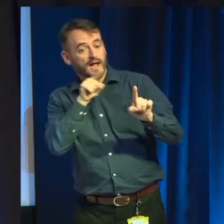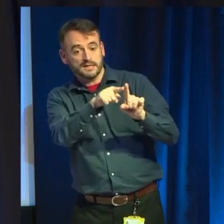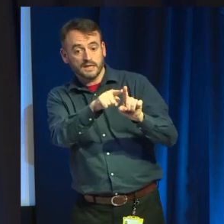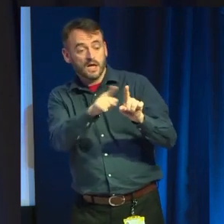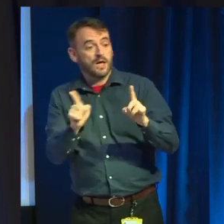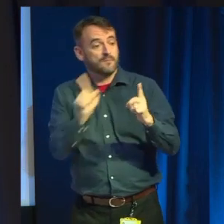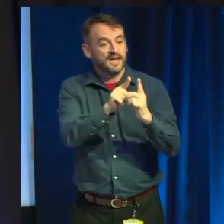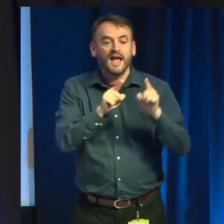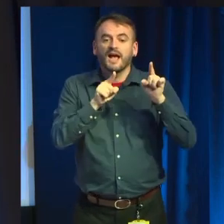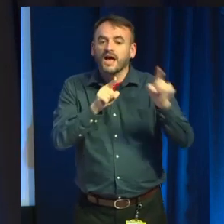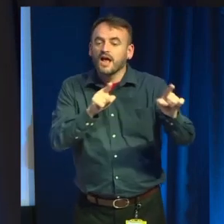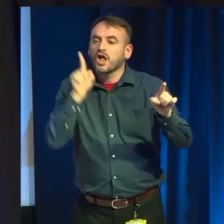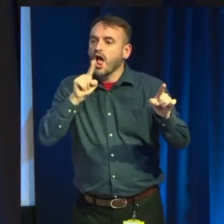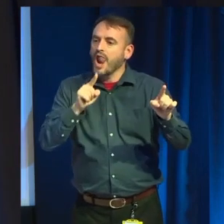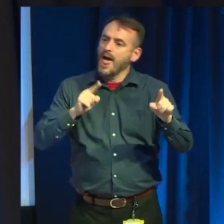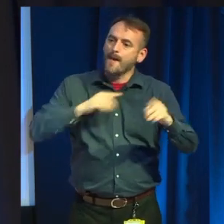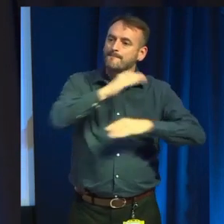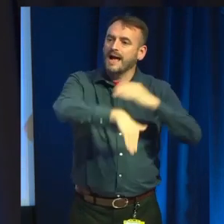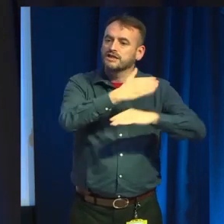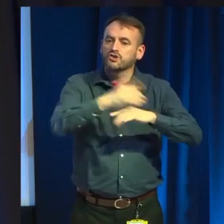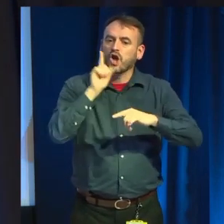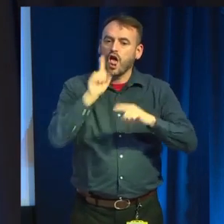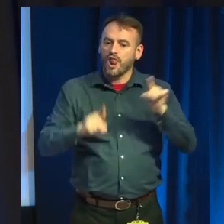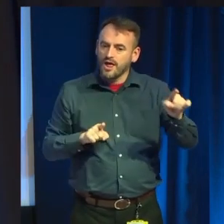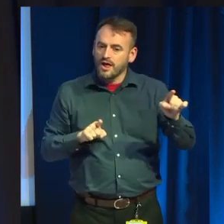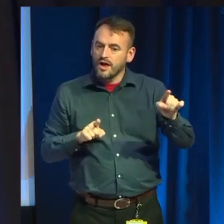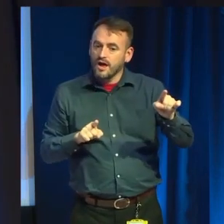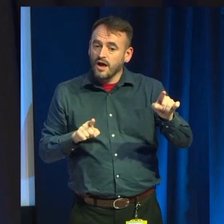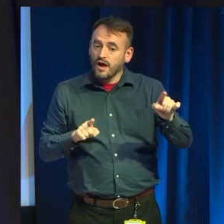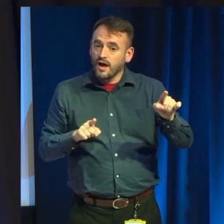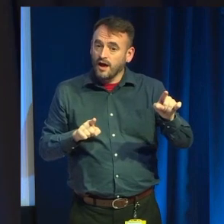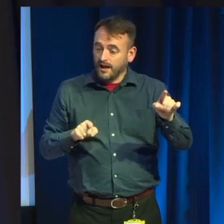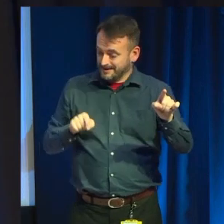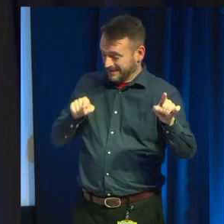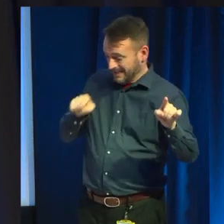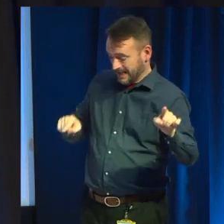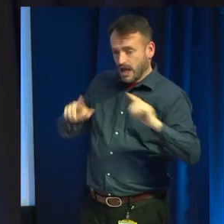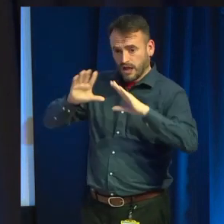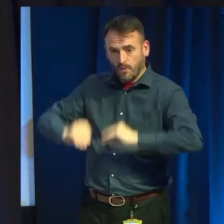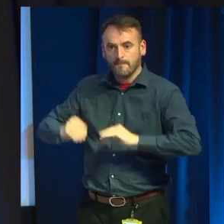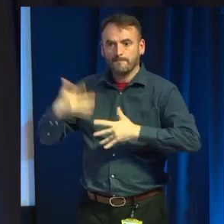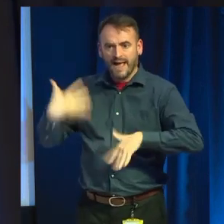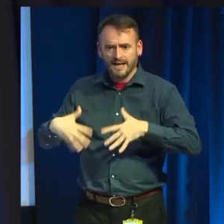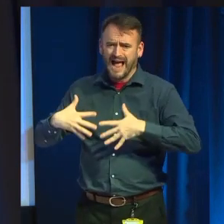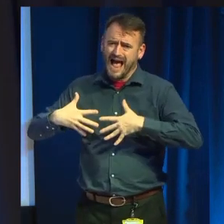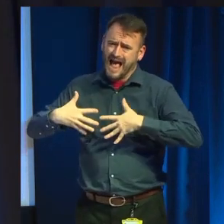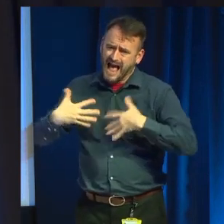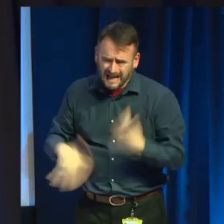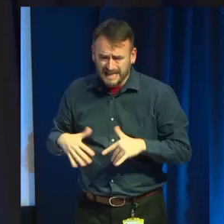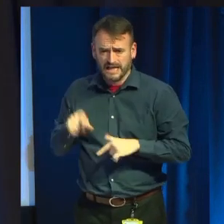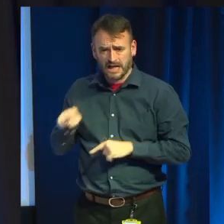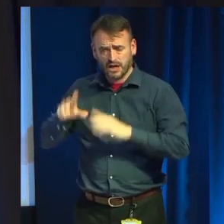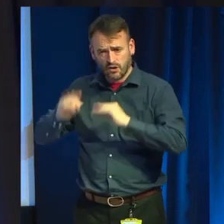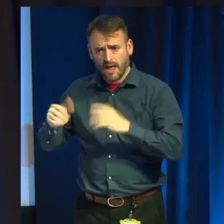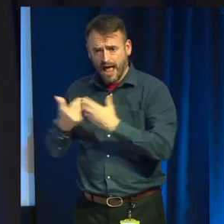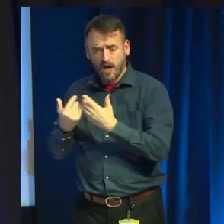reason why he wants to do that is that the only way he can stop feeling pain, agony. And I think it's a very powerful